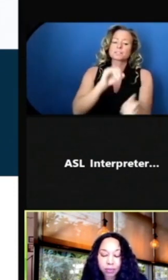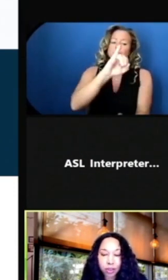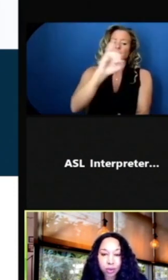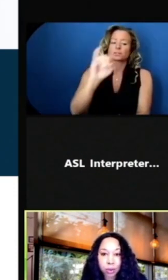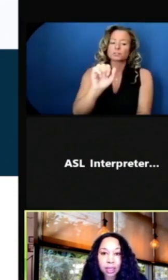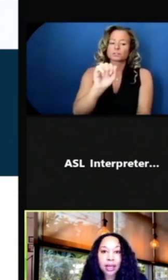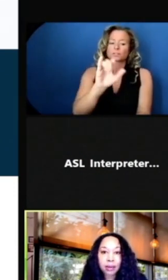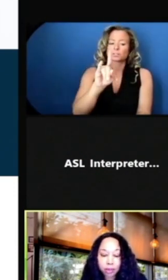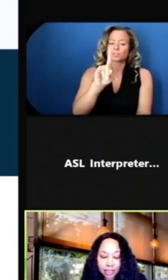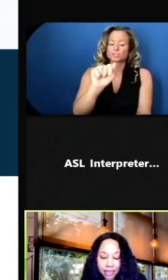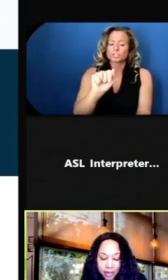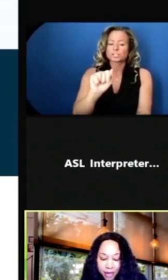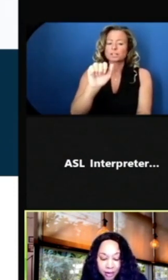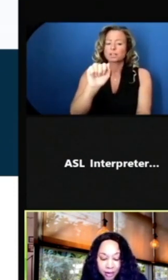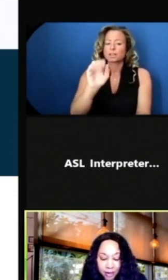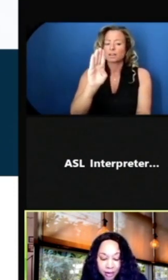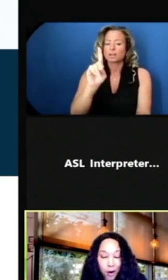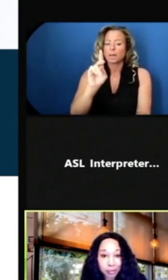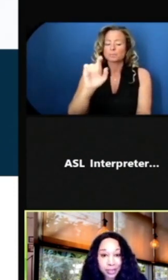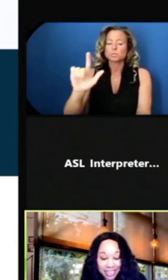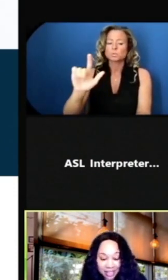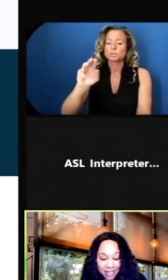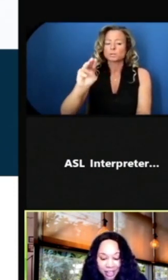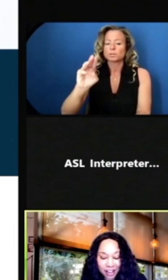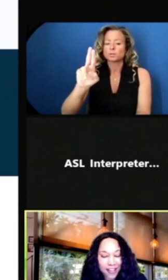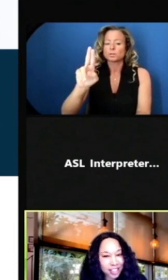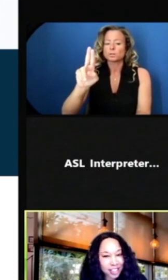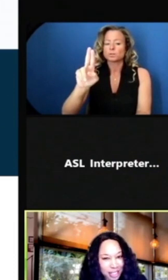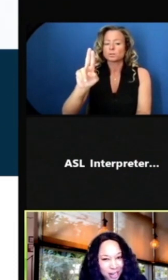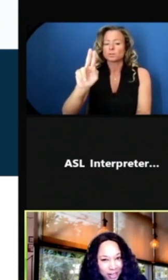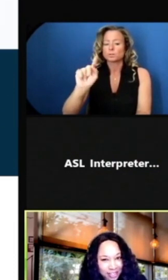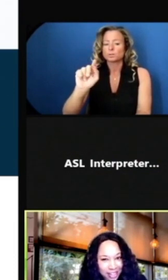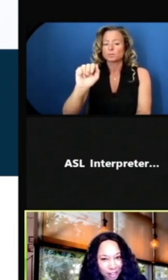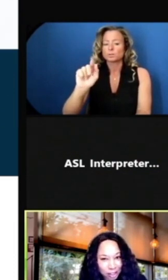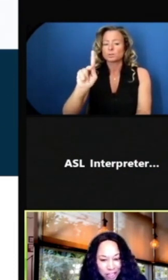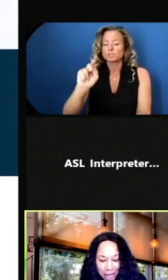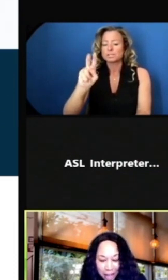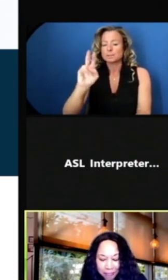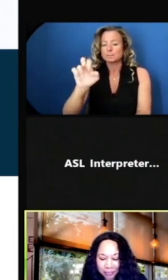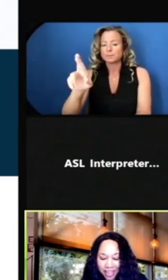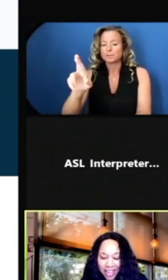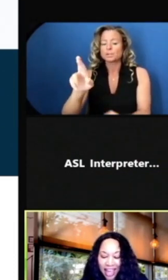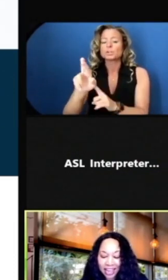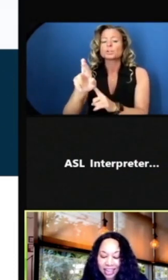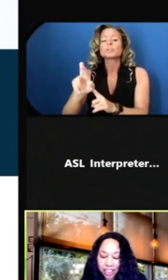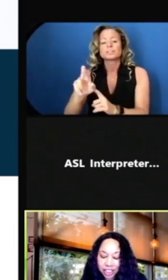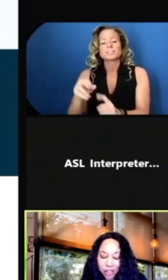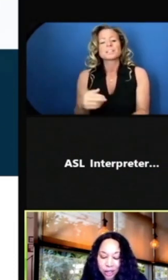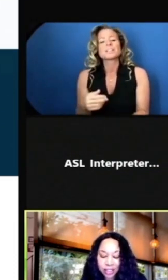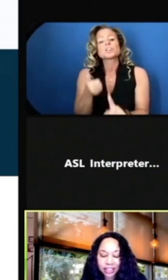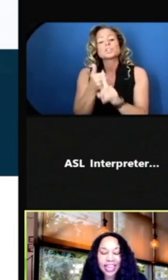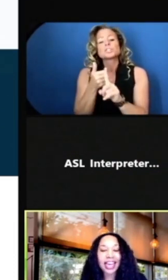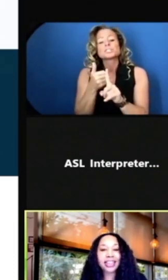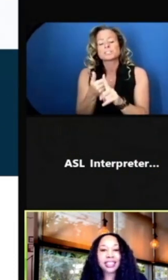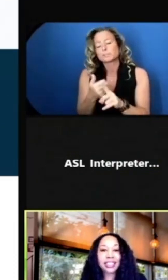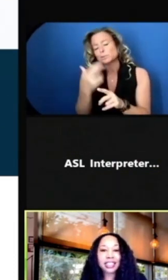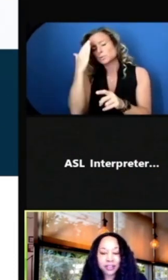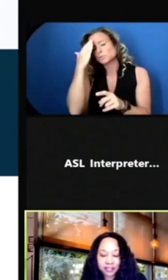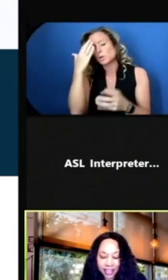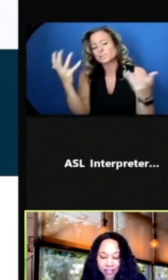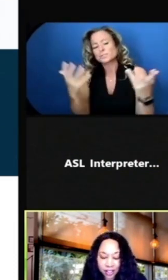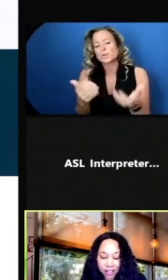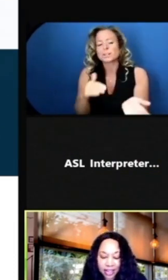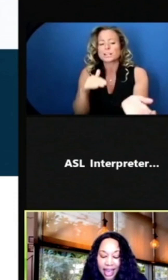Jacinda Abdul-Mutakabbir, PharmD, affectionately known as Dr. Jam, and she is currently an